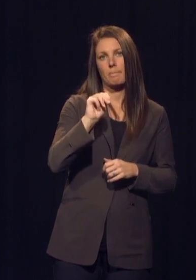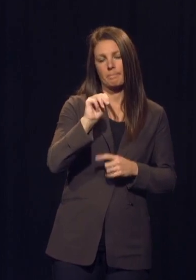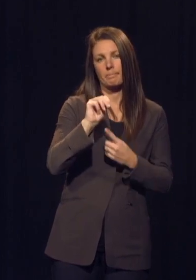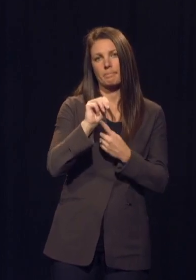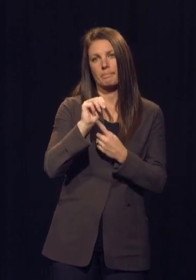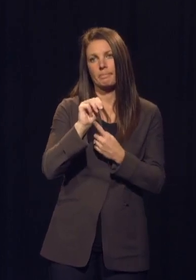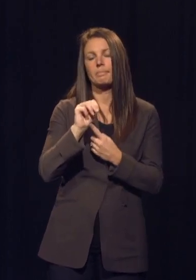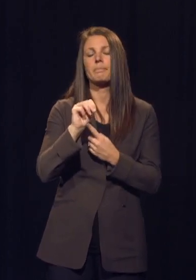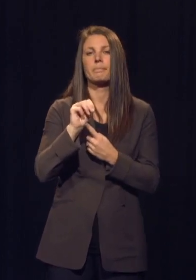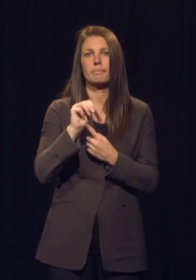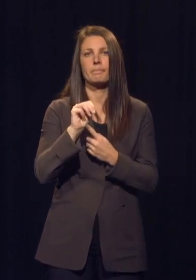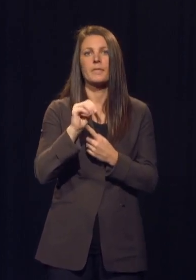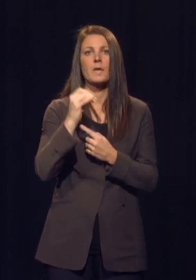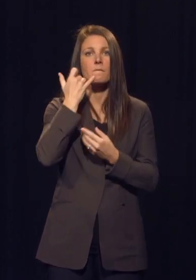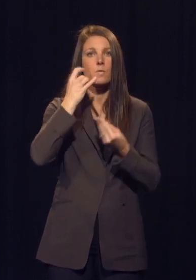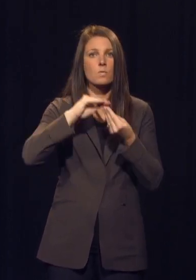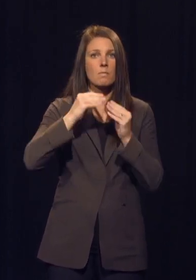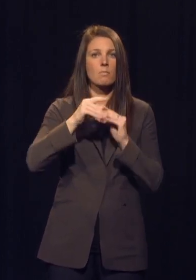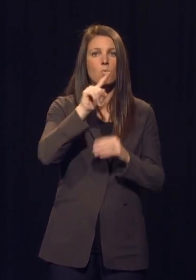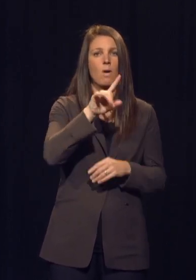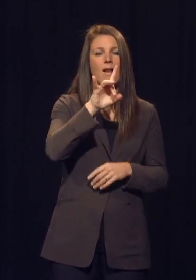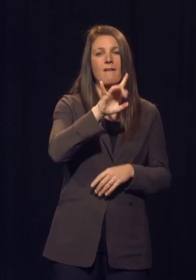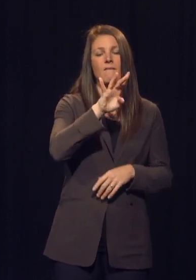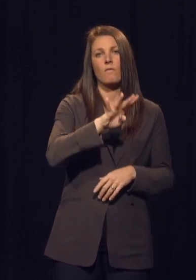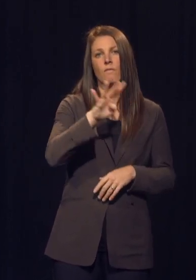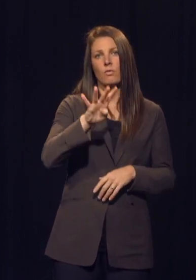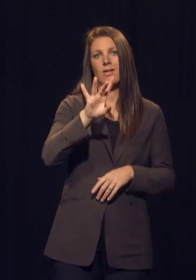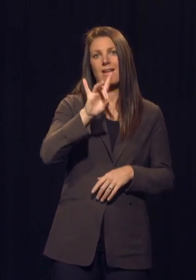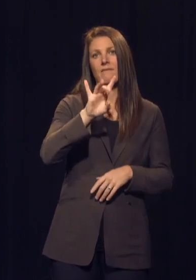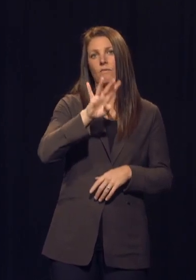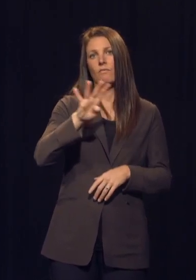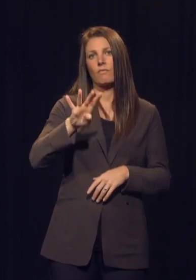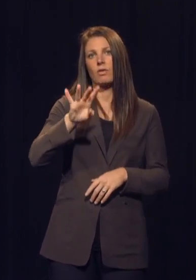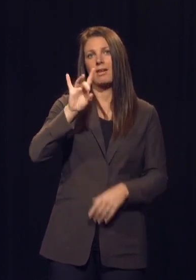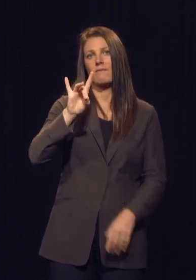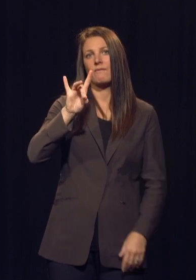P-E-N-N-I-E.com, and the phone number is